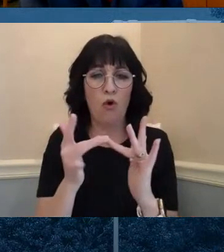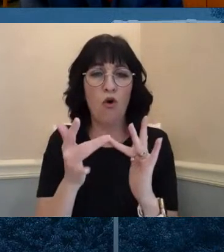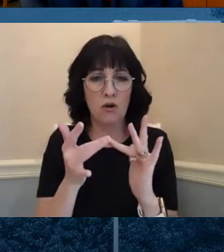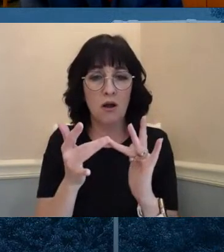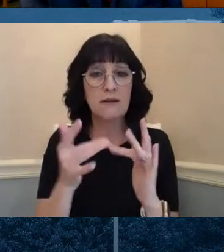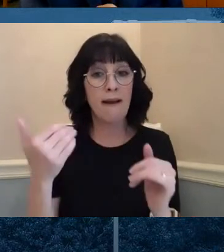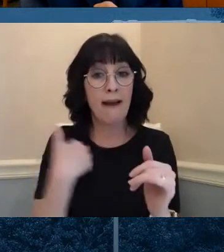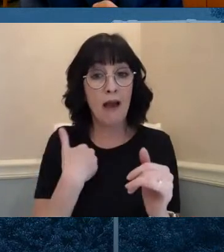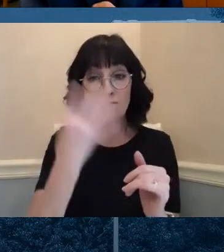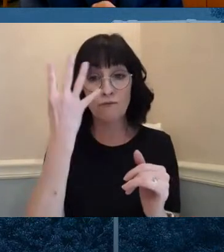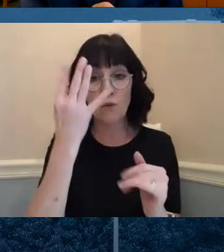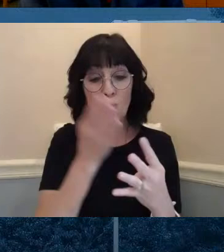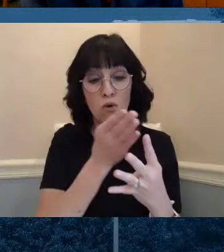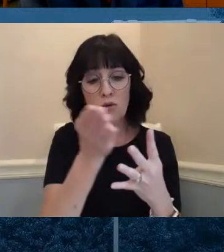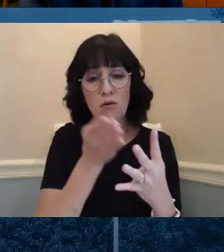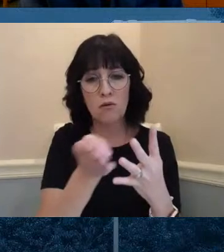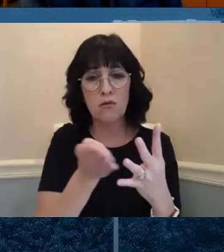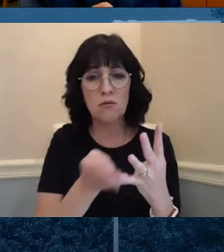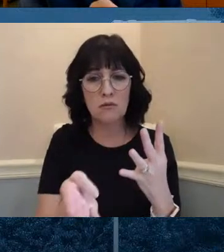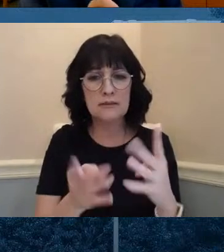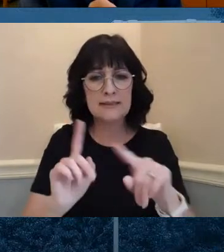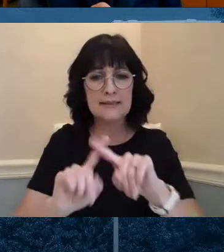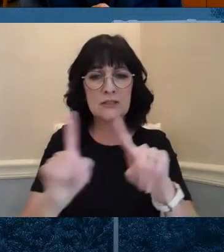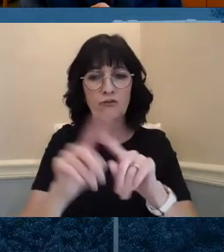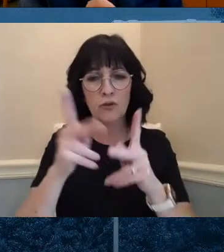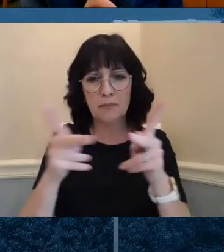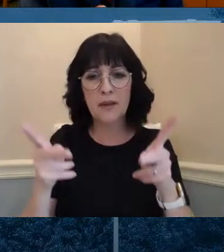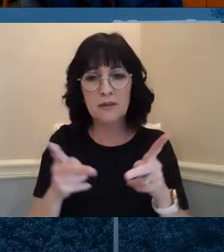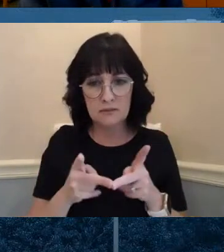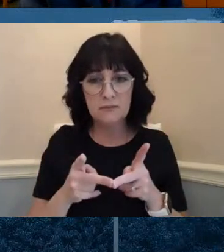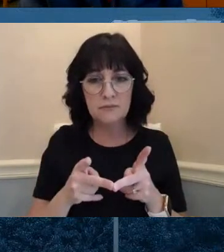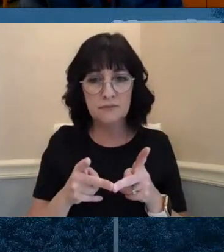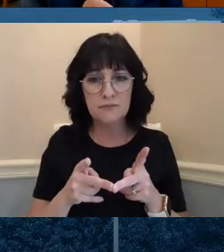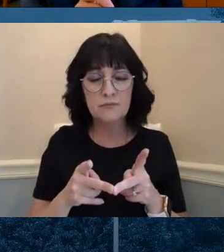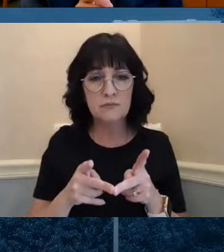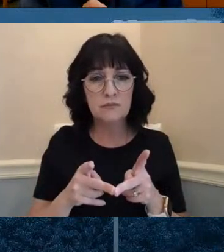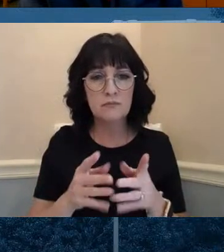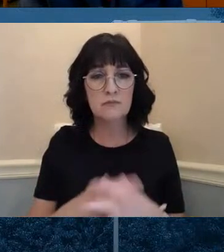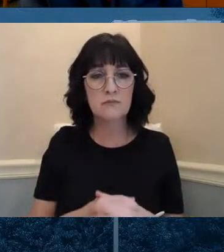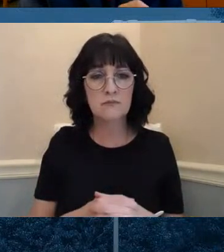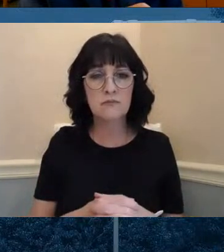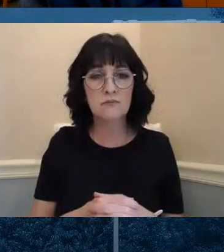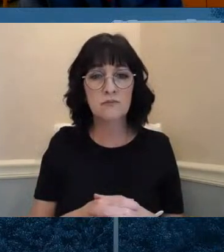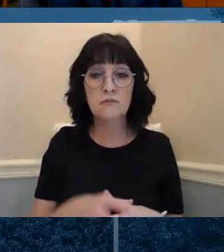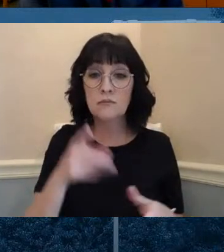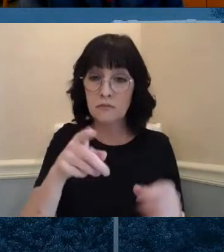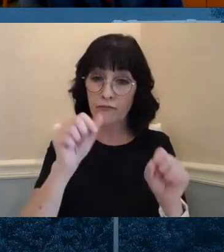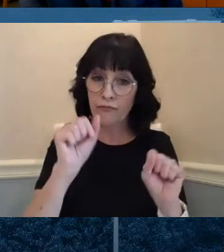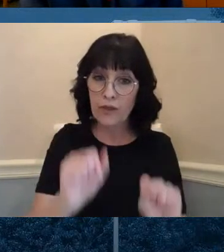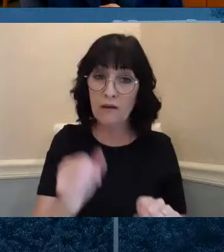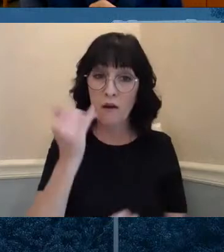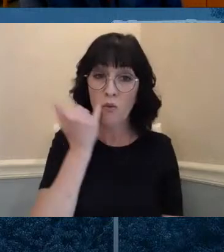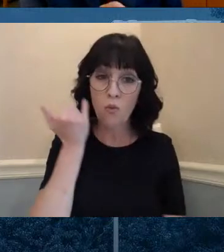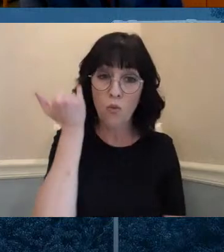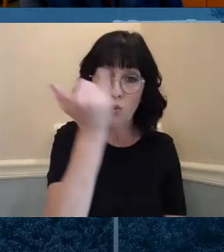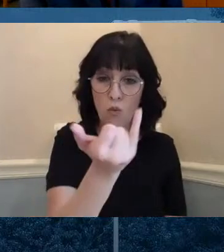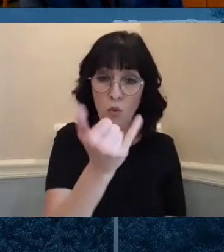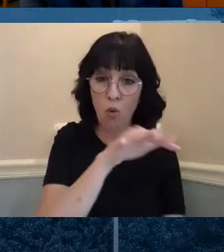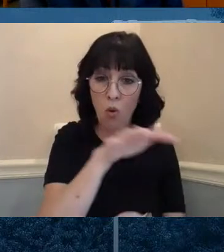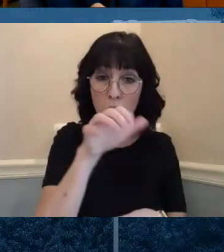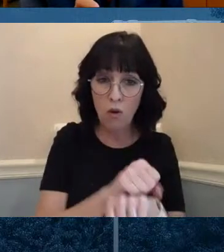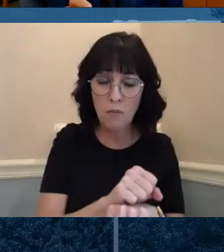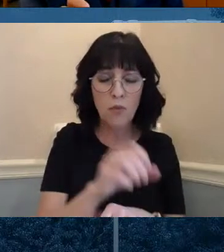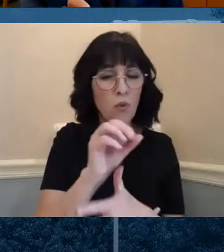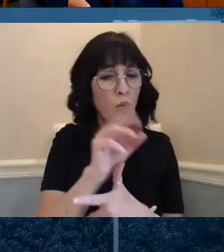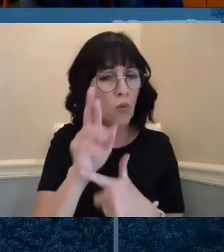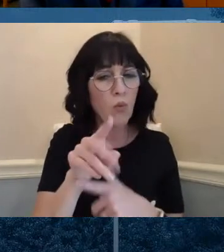county. And so without having to go on a phone and talk to somebody, you can go ahead and make an appointment to get a